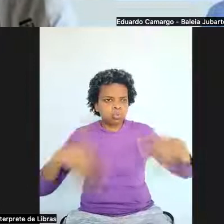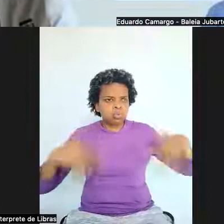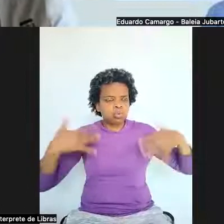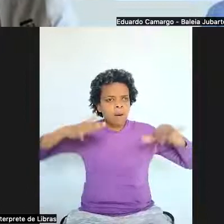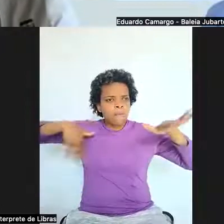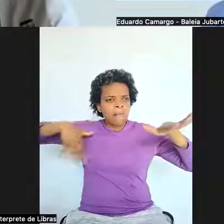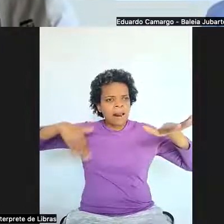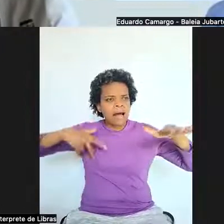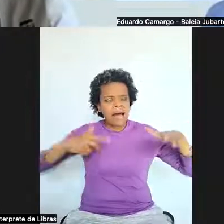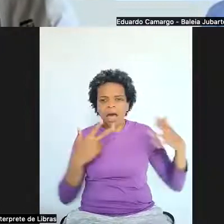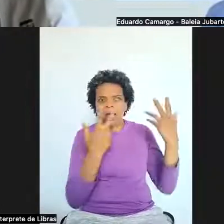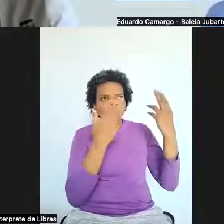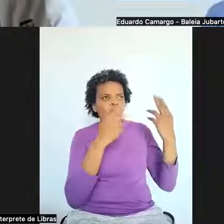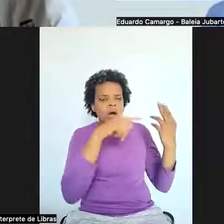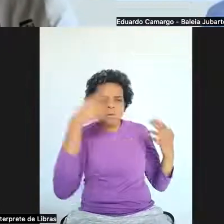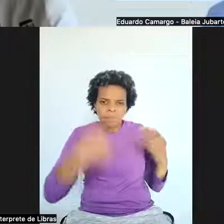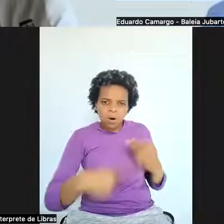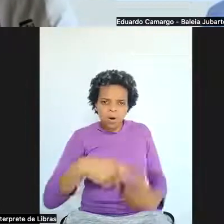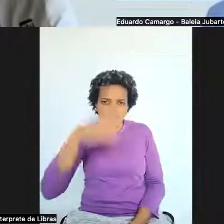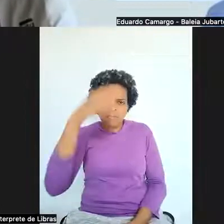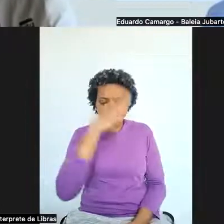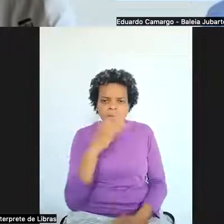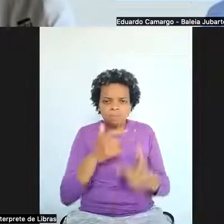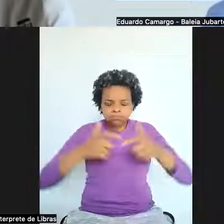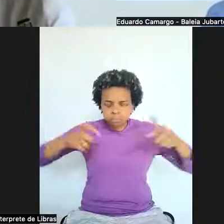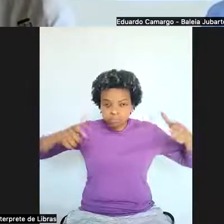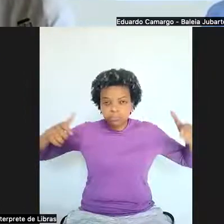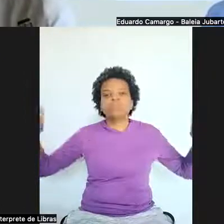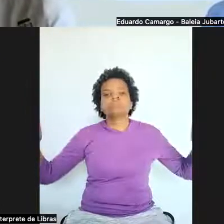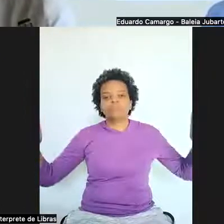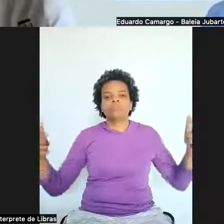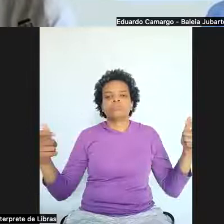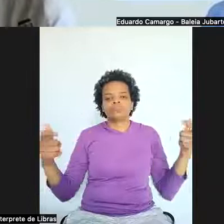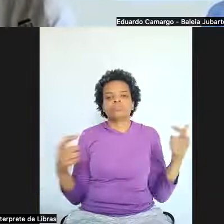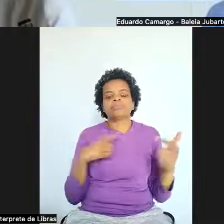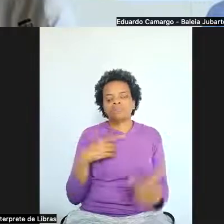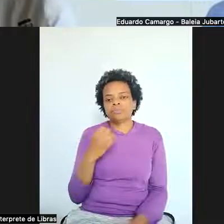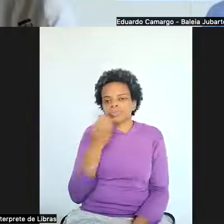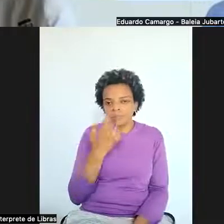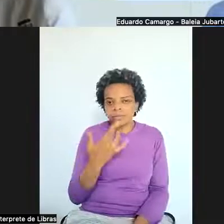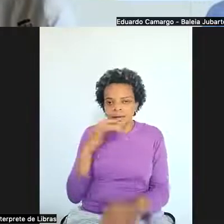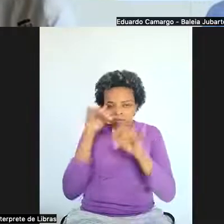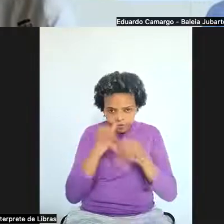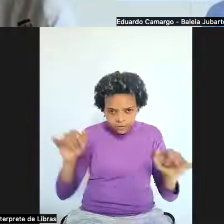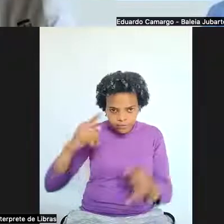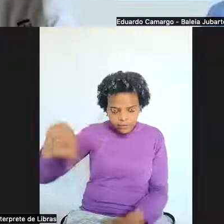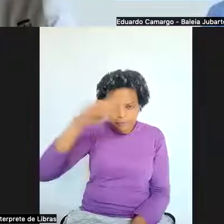that they had never seen a similar environment in the Brazilian coast.